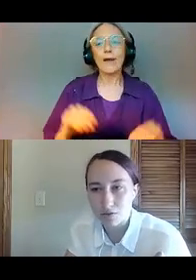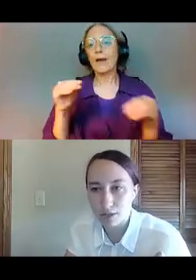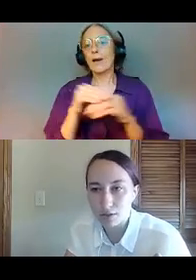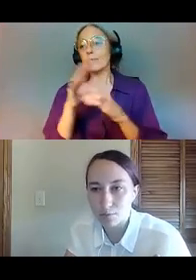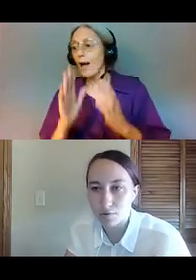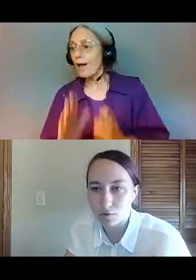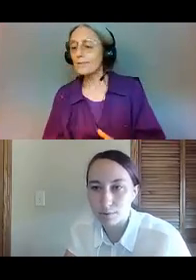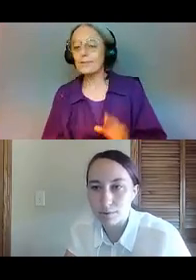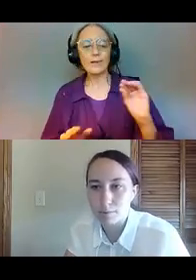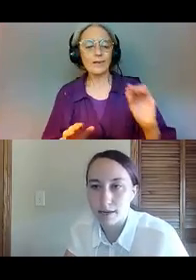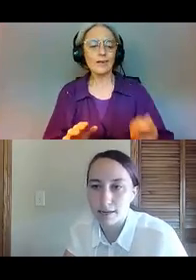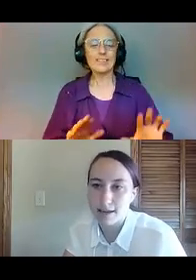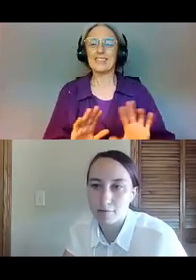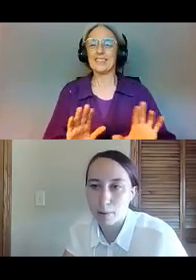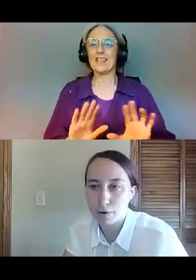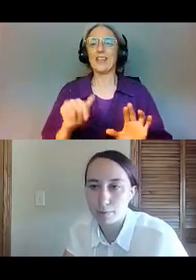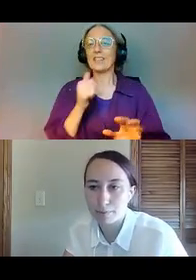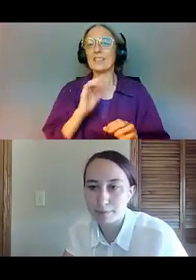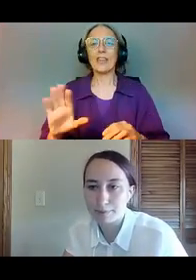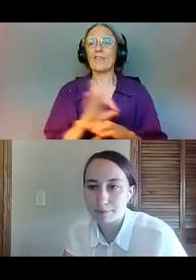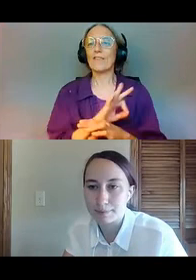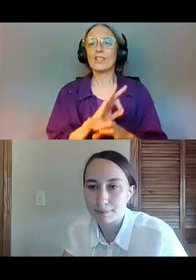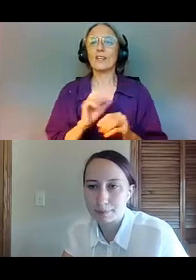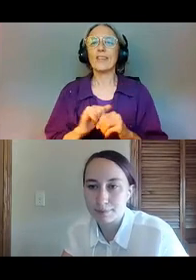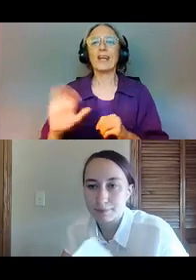the actual function performed by the staff member.